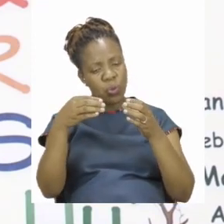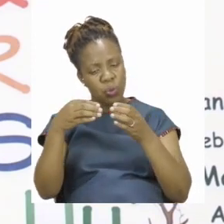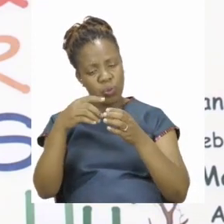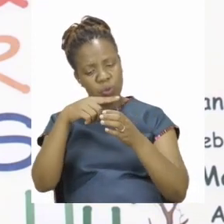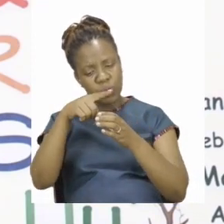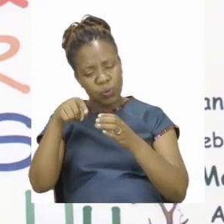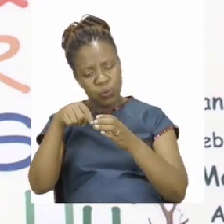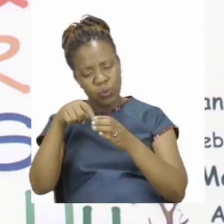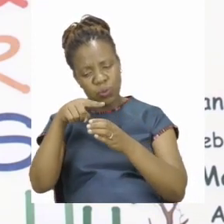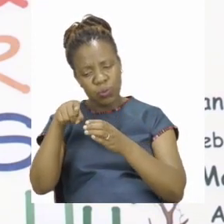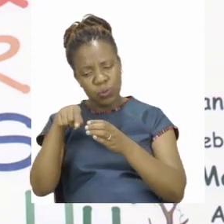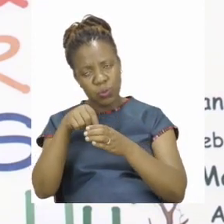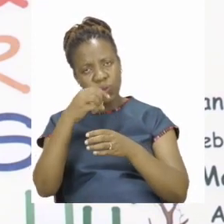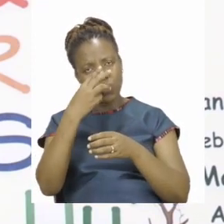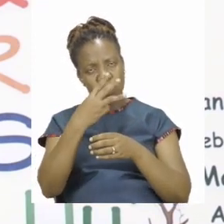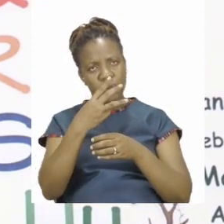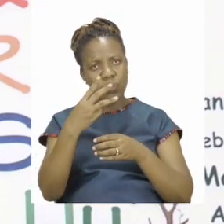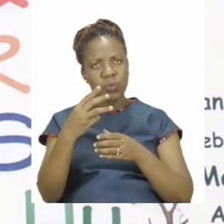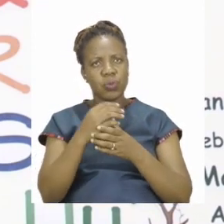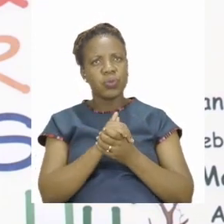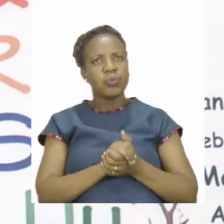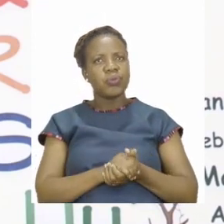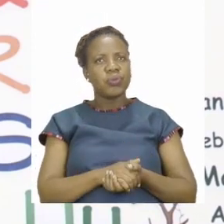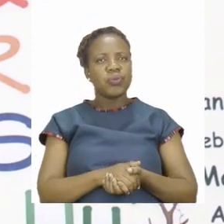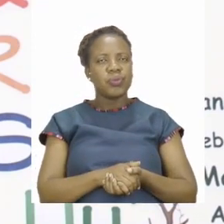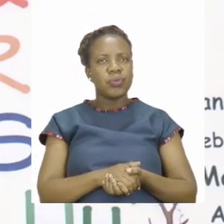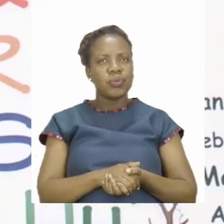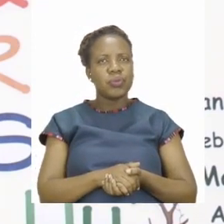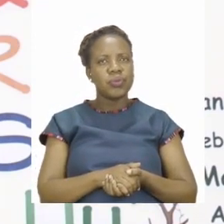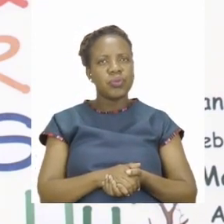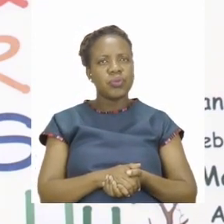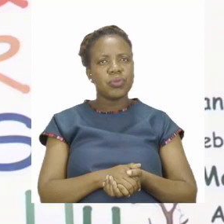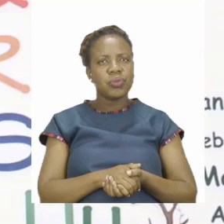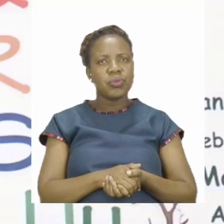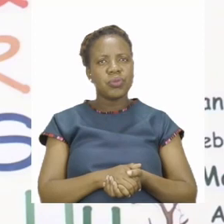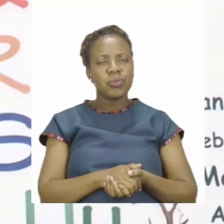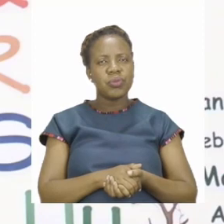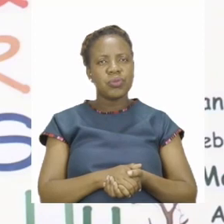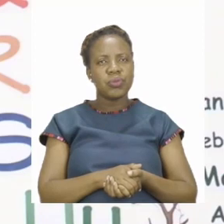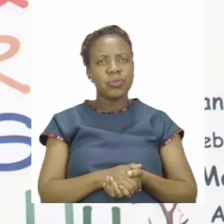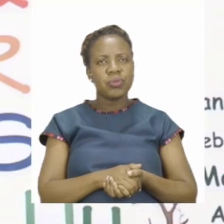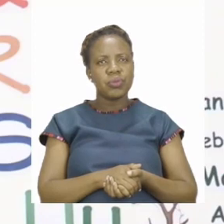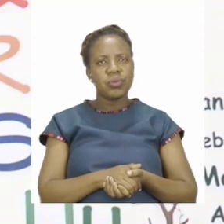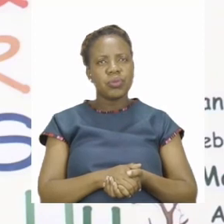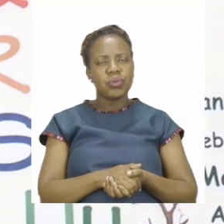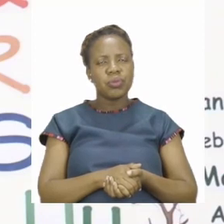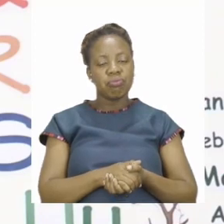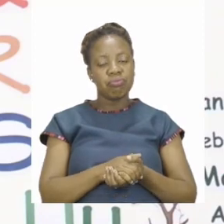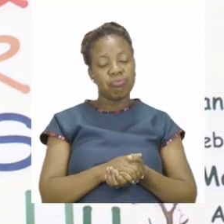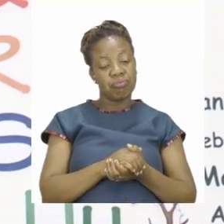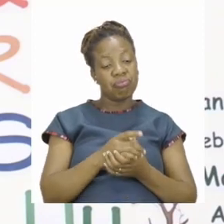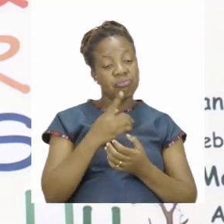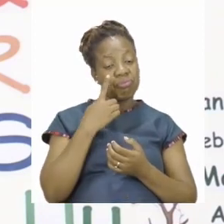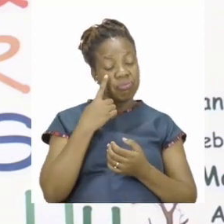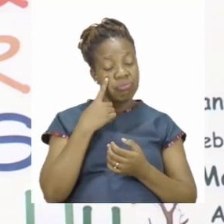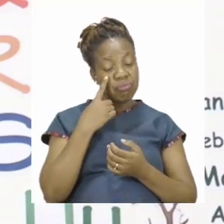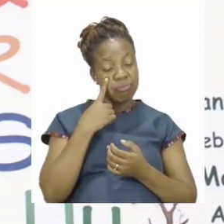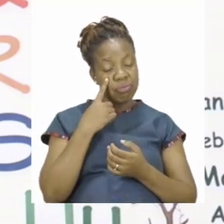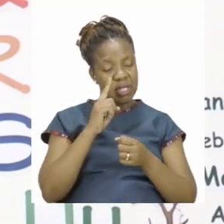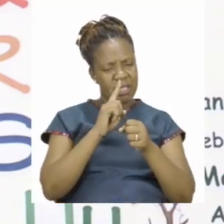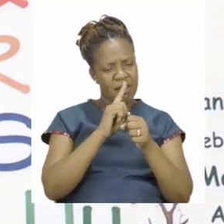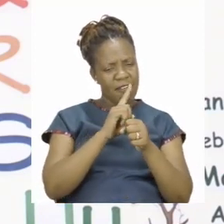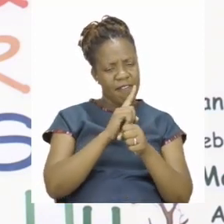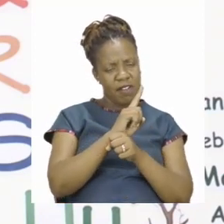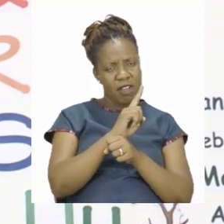1, 2, 3. So the first 3 that we have counted is already one group, and we put it